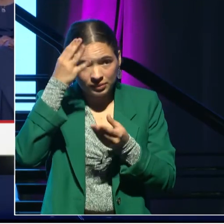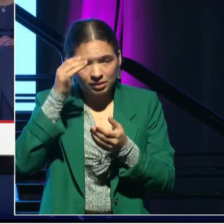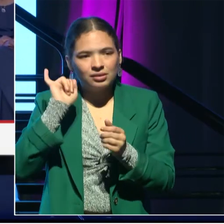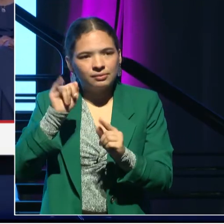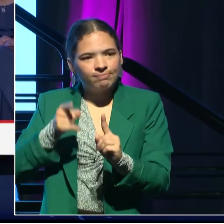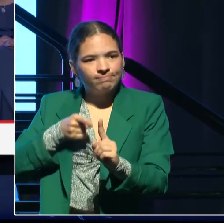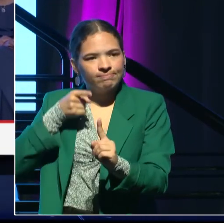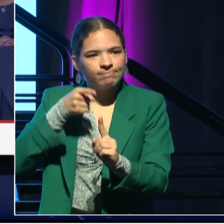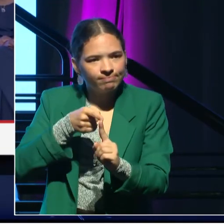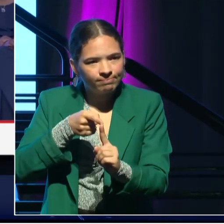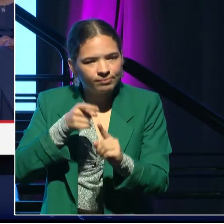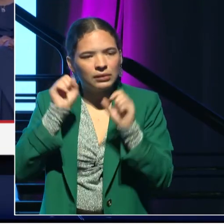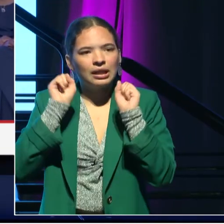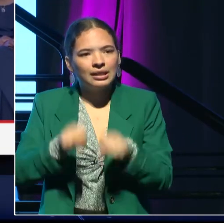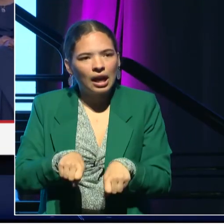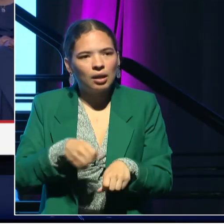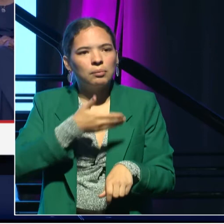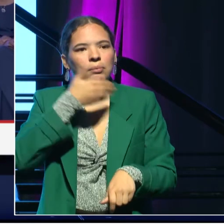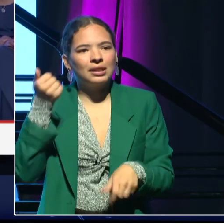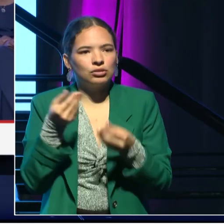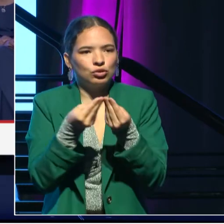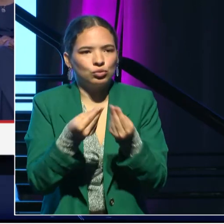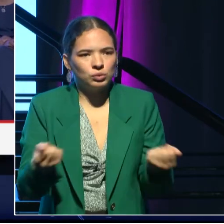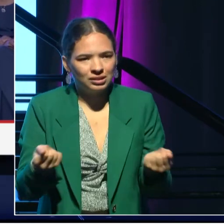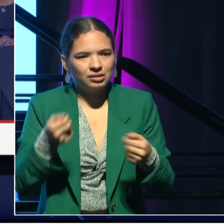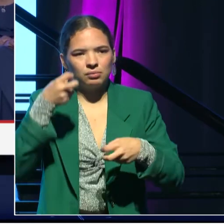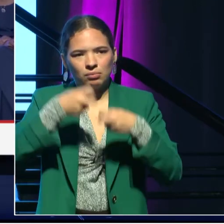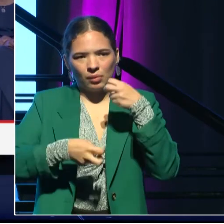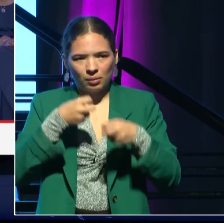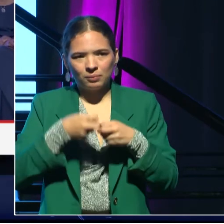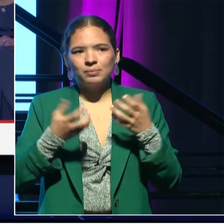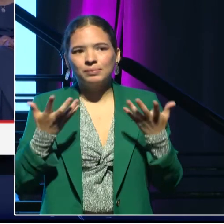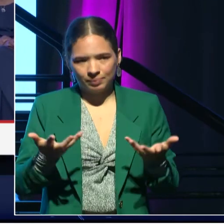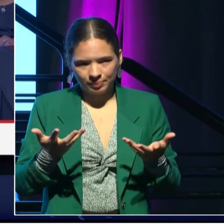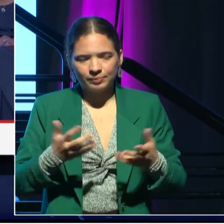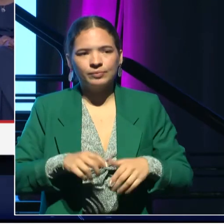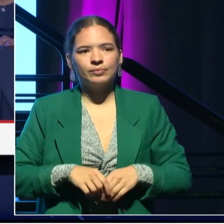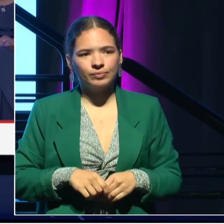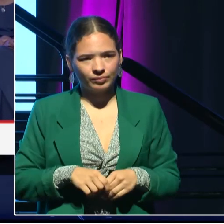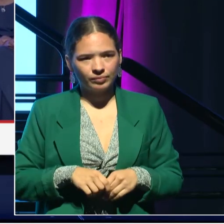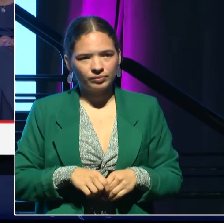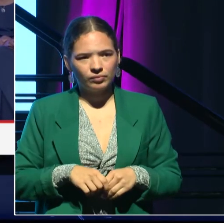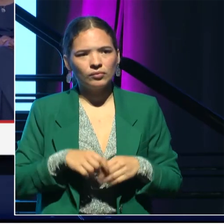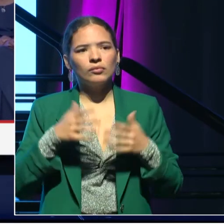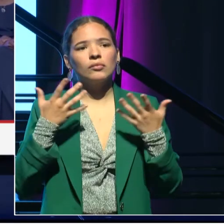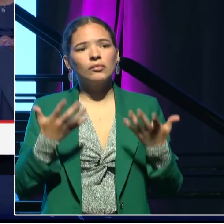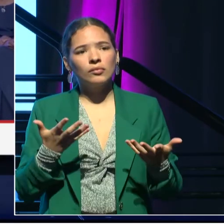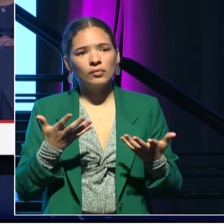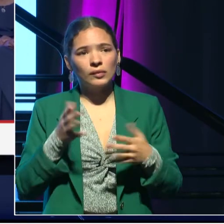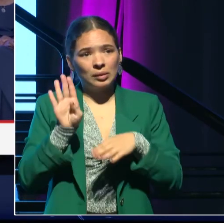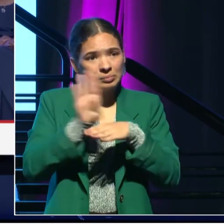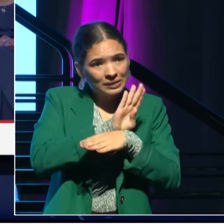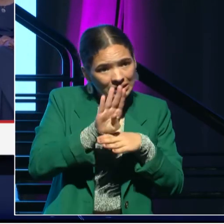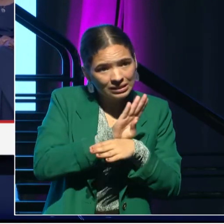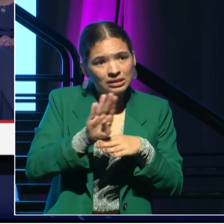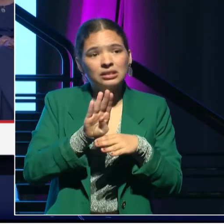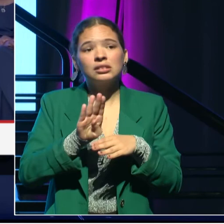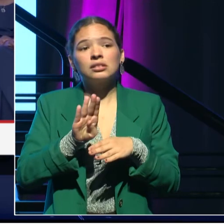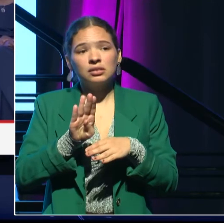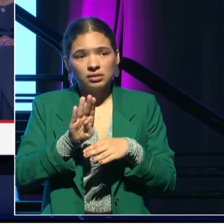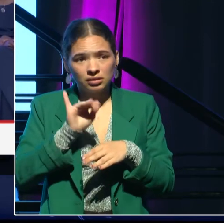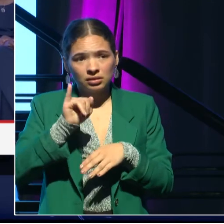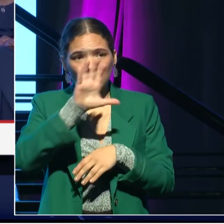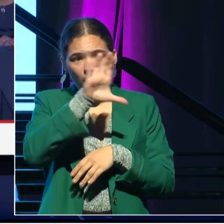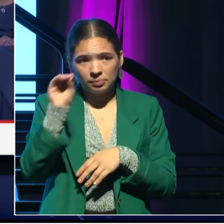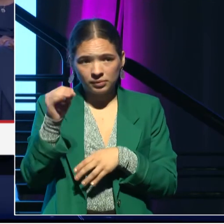can better solve these problems. And so I would invite these corporate stakeholders, people who are active in